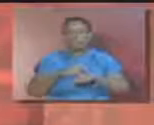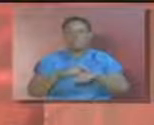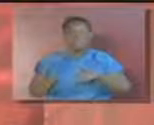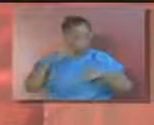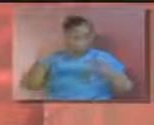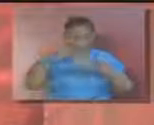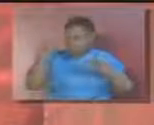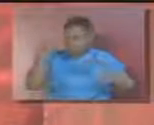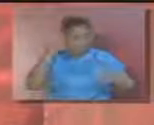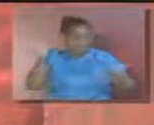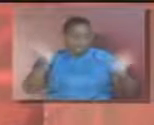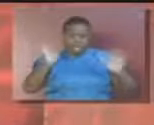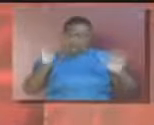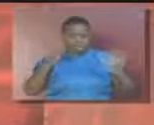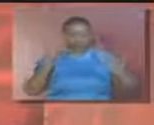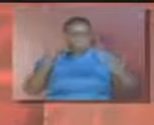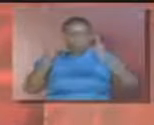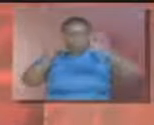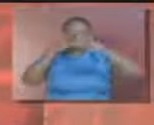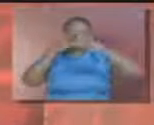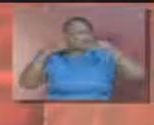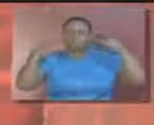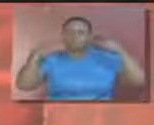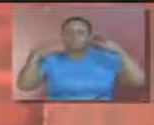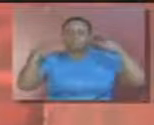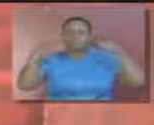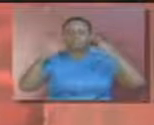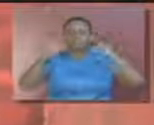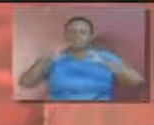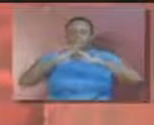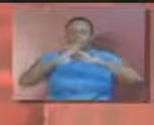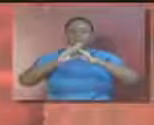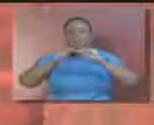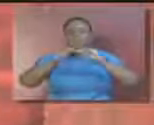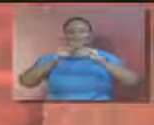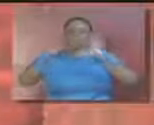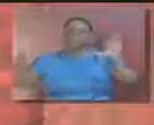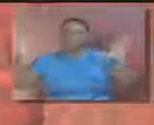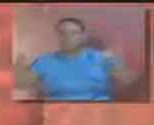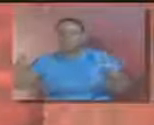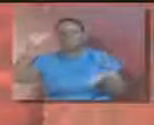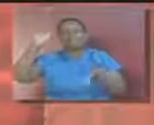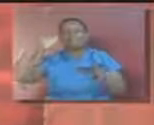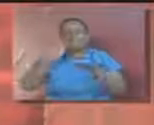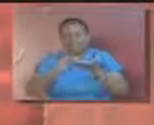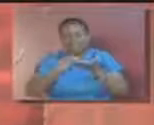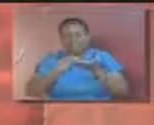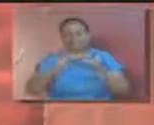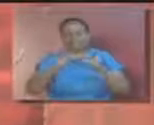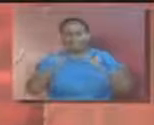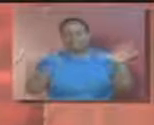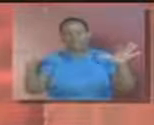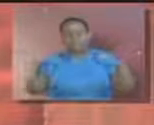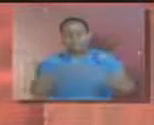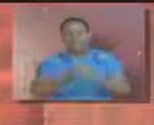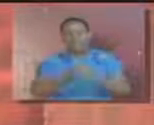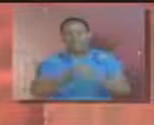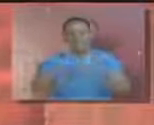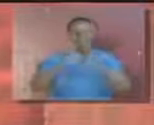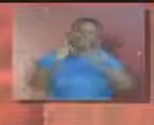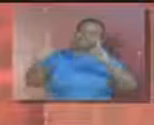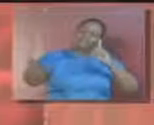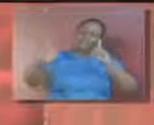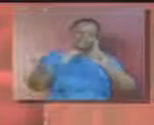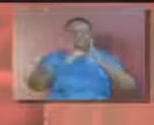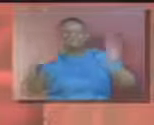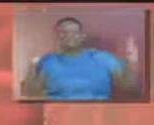to reduce their risk of transmitting. The physical distancing, not gathering in crowds, not coming together at this point in time.